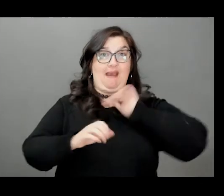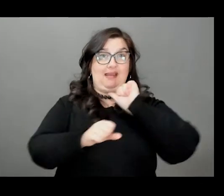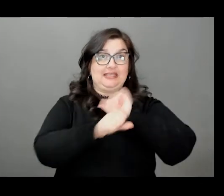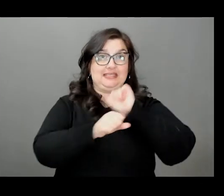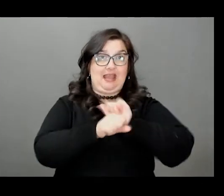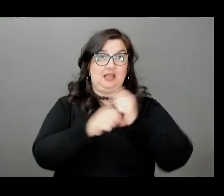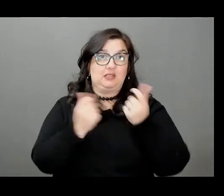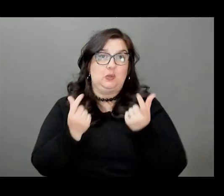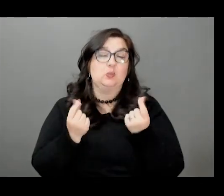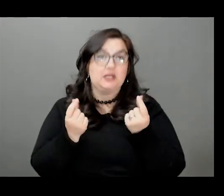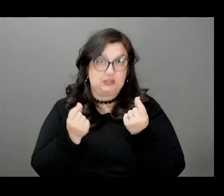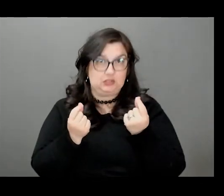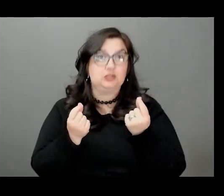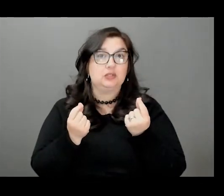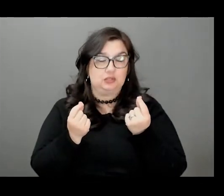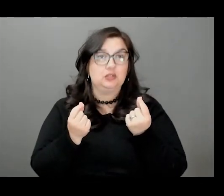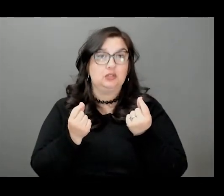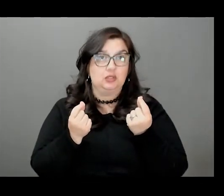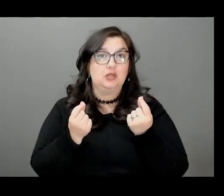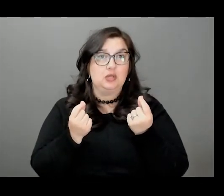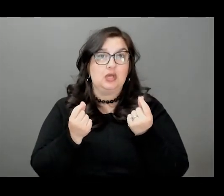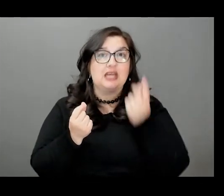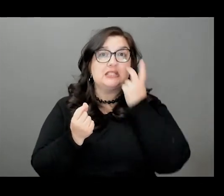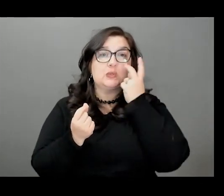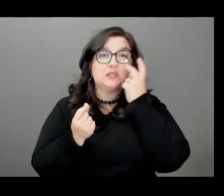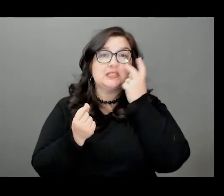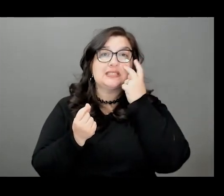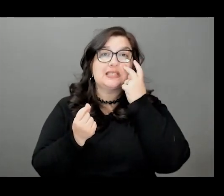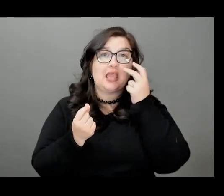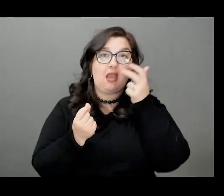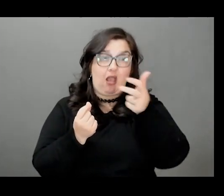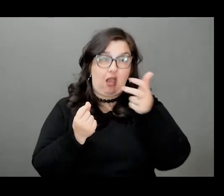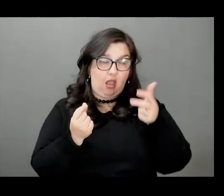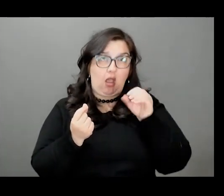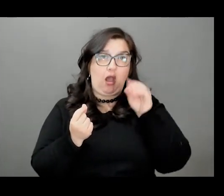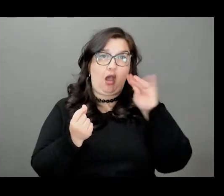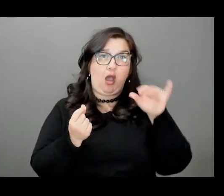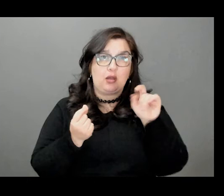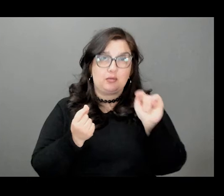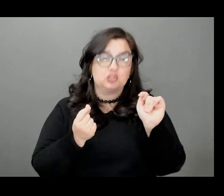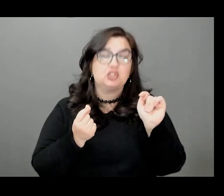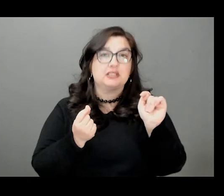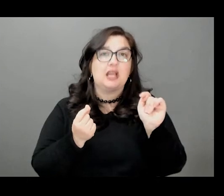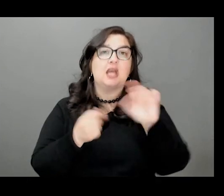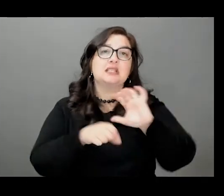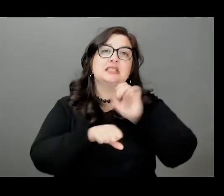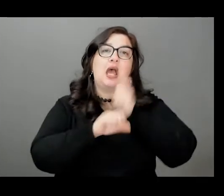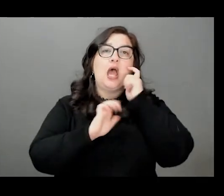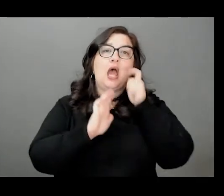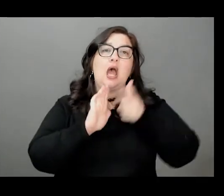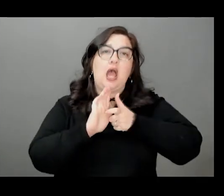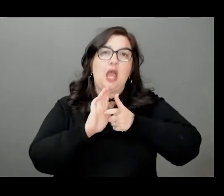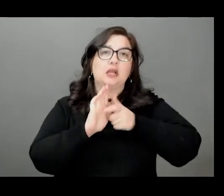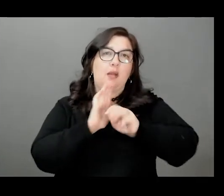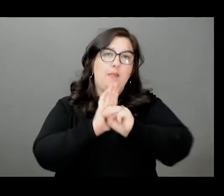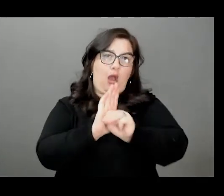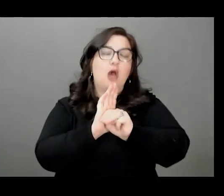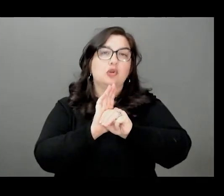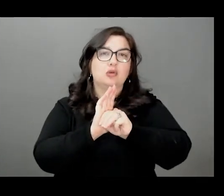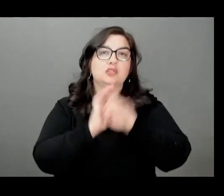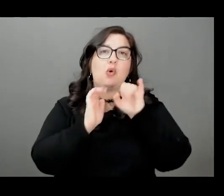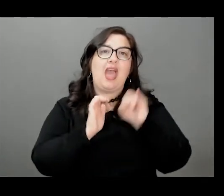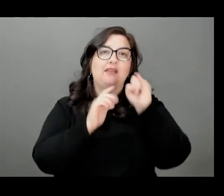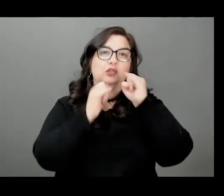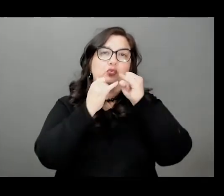can see utility vehicles. So my task here is to draw bounding boxes across these objects because I want to